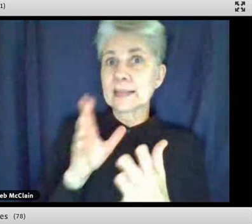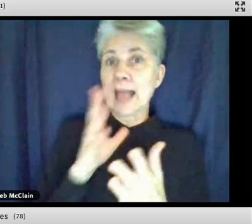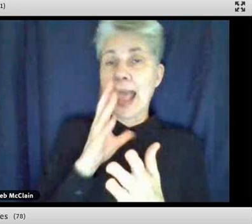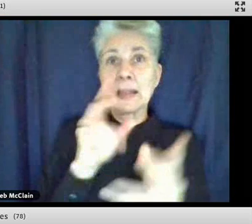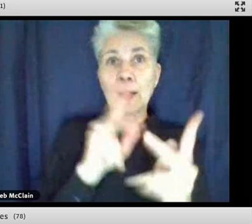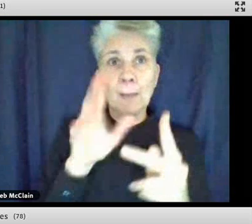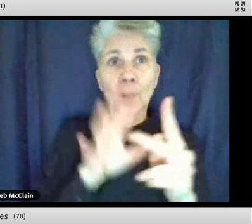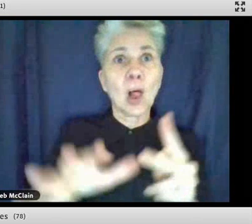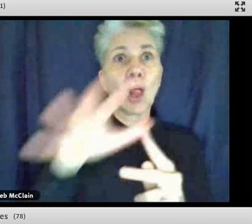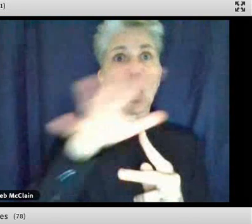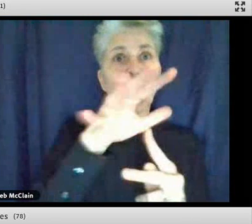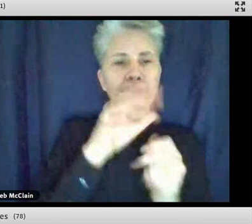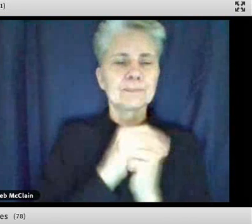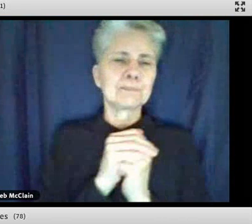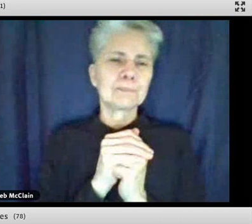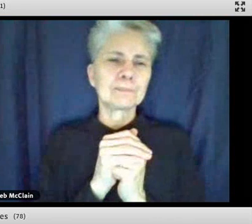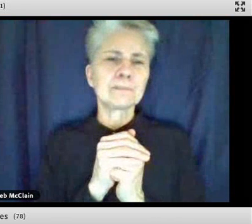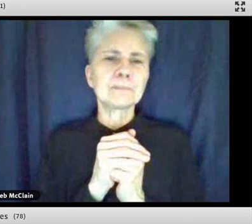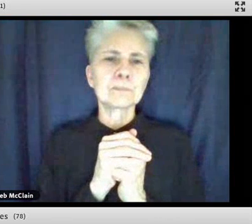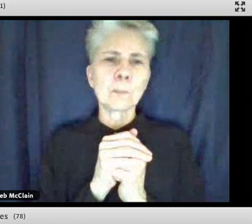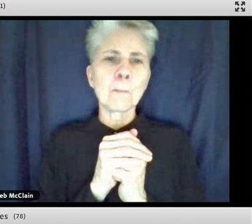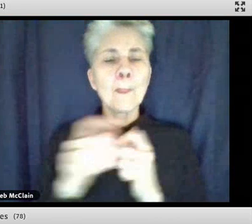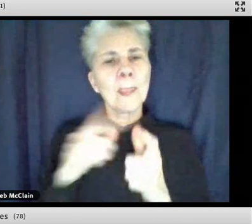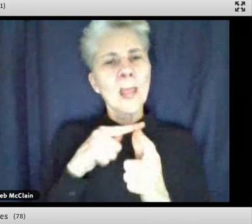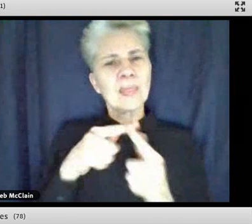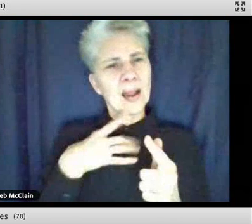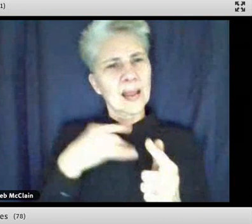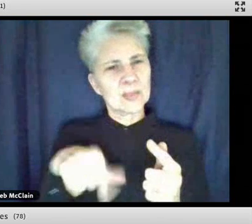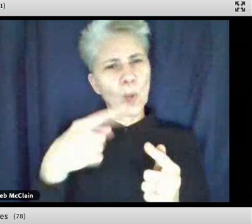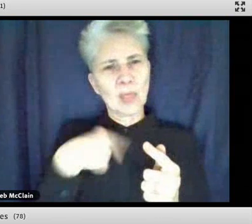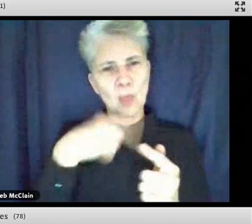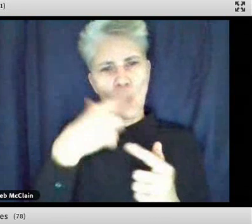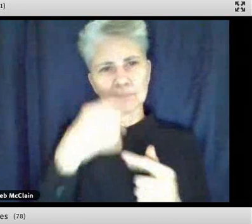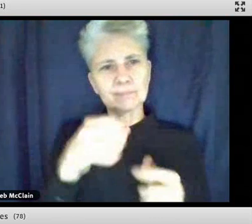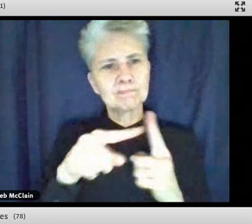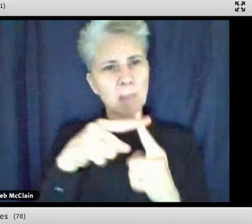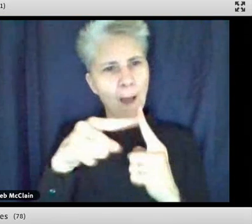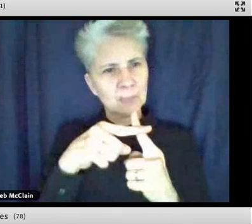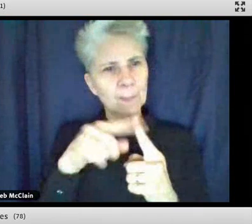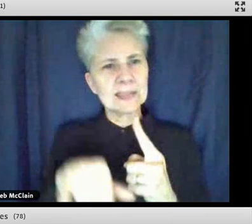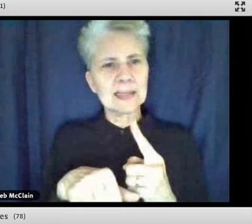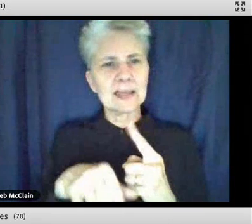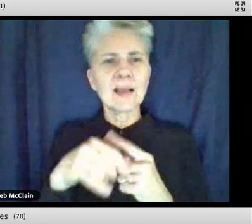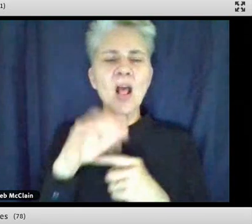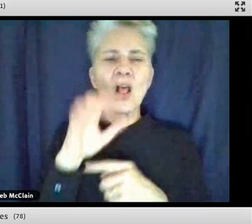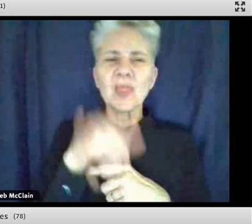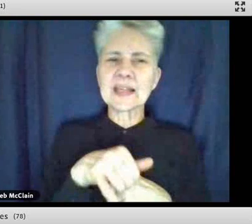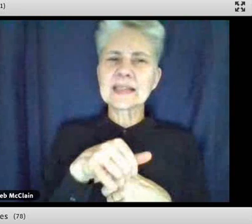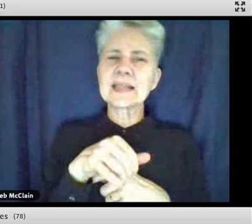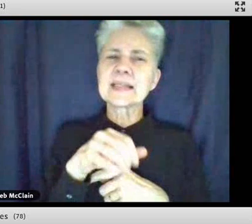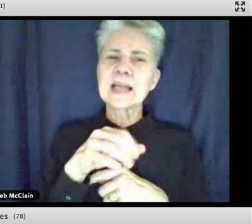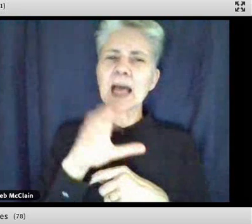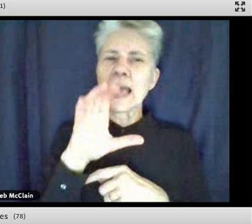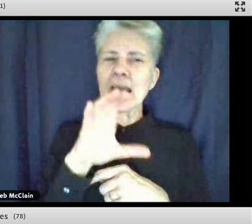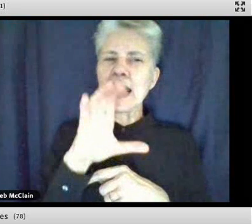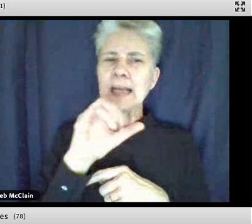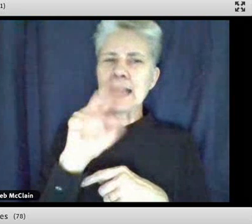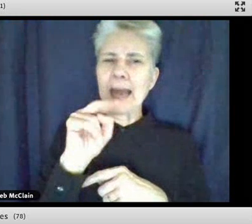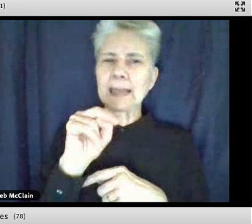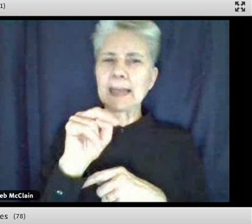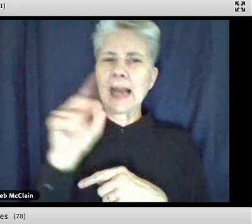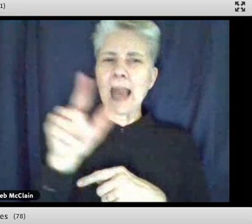And then I like this one. I thought it was very optimistic. This is the Connecticut Library Consortium, and it talks about, that plan